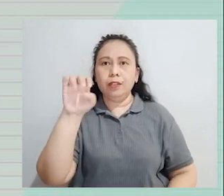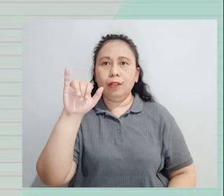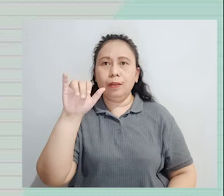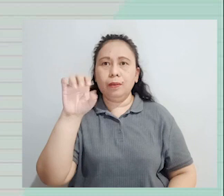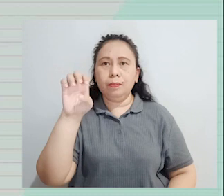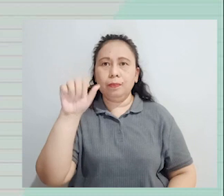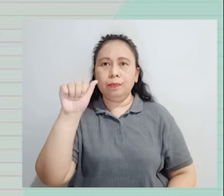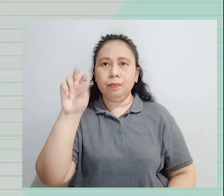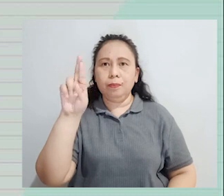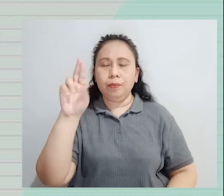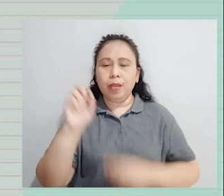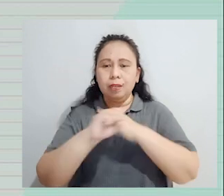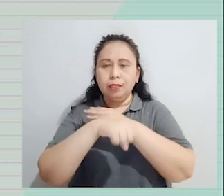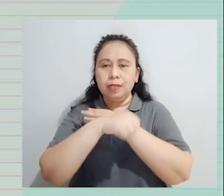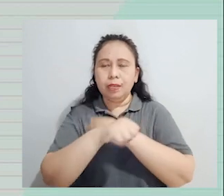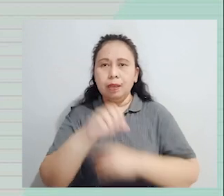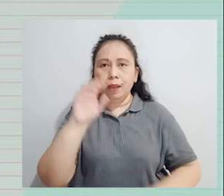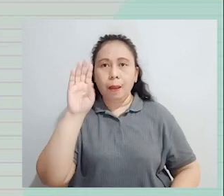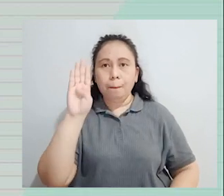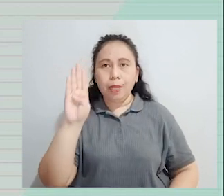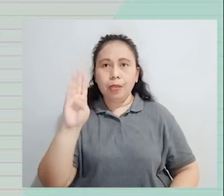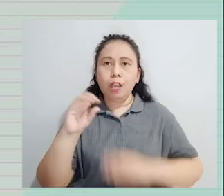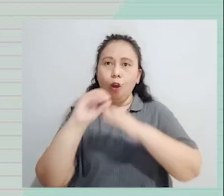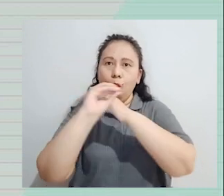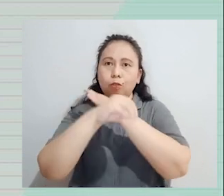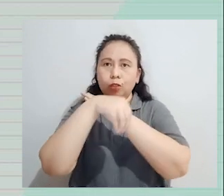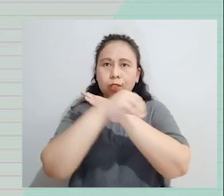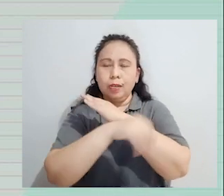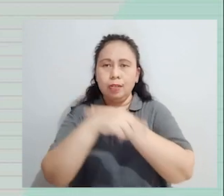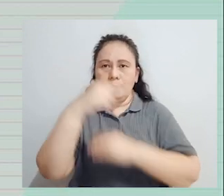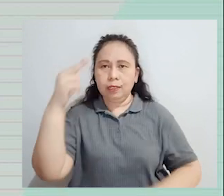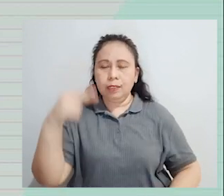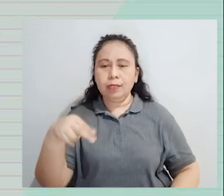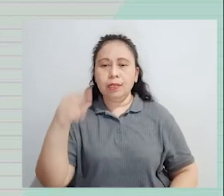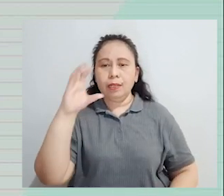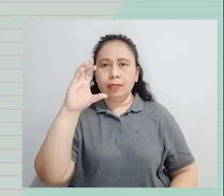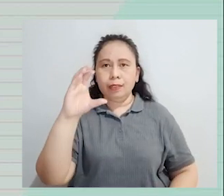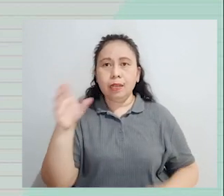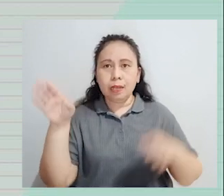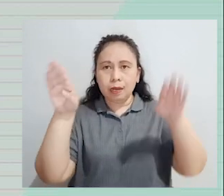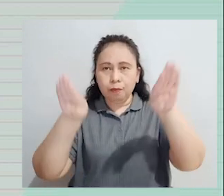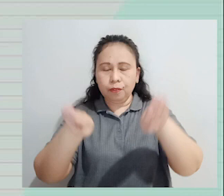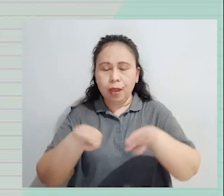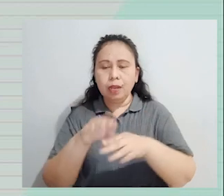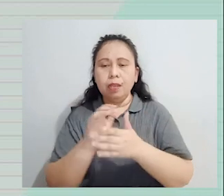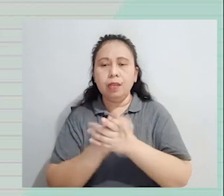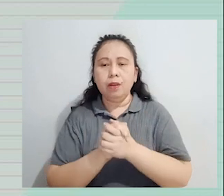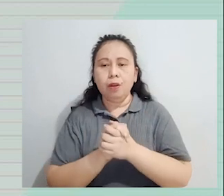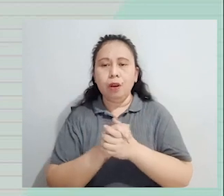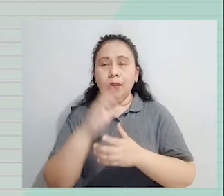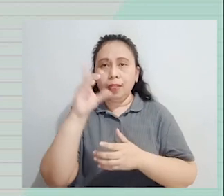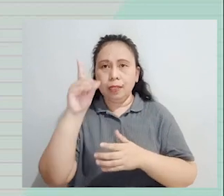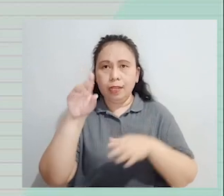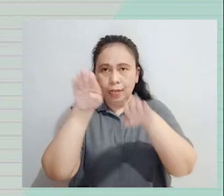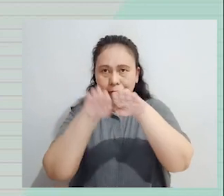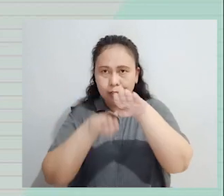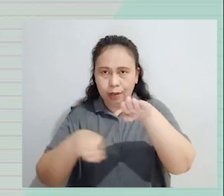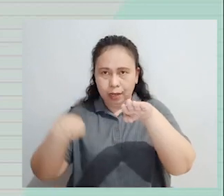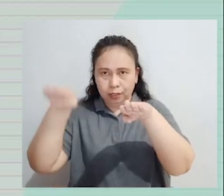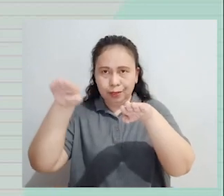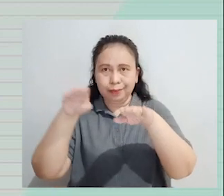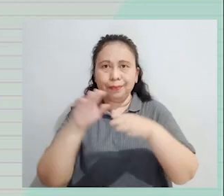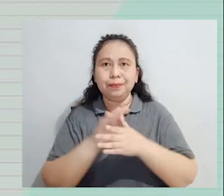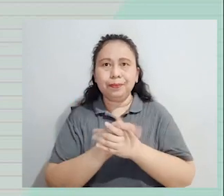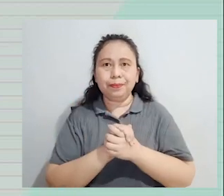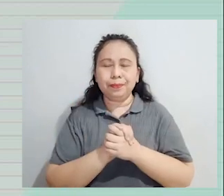sea. B. Oceanic ridge. C. Rift valley. And D.